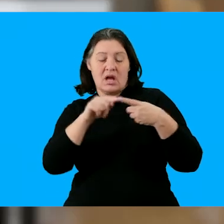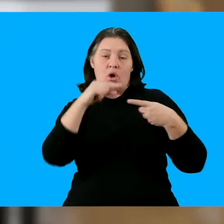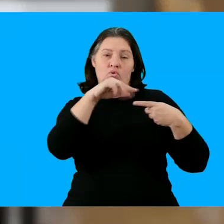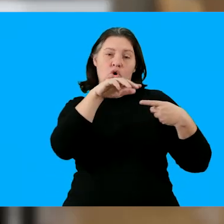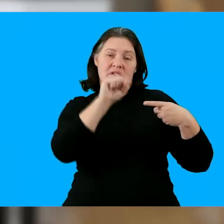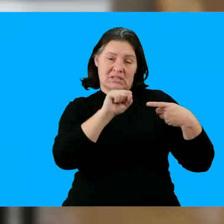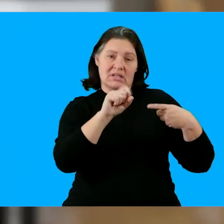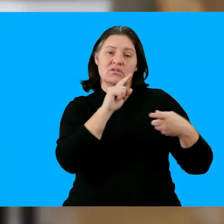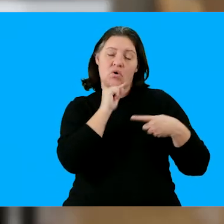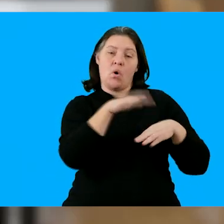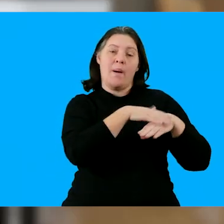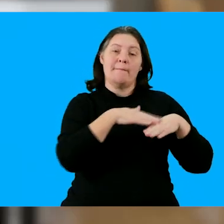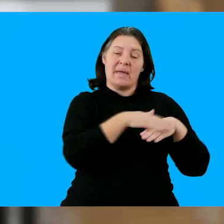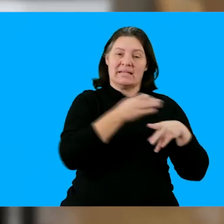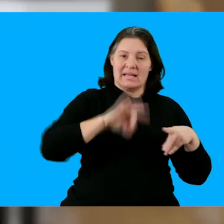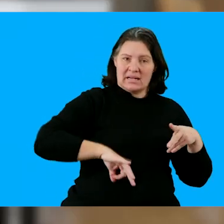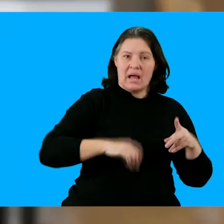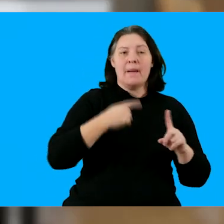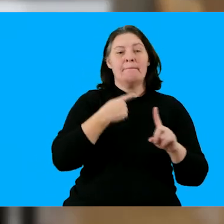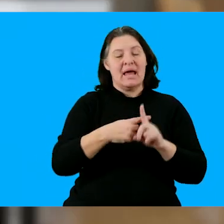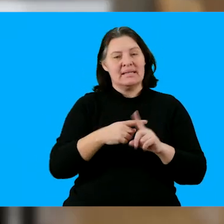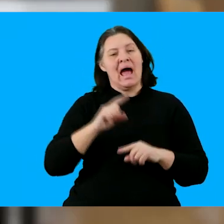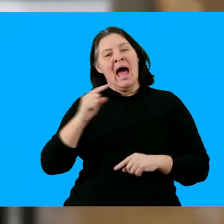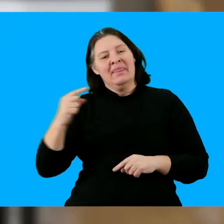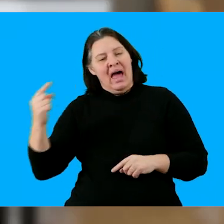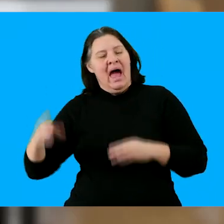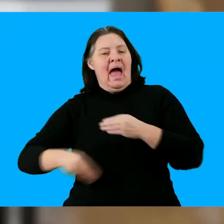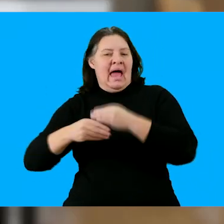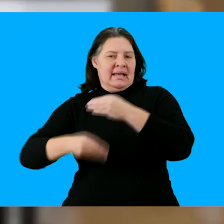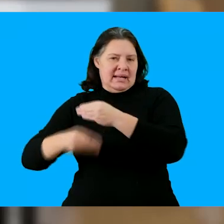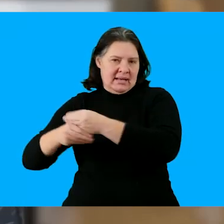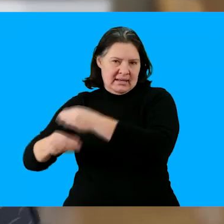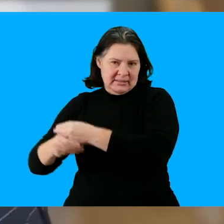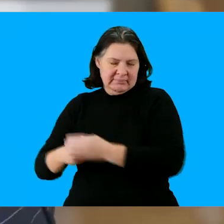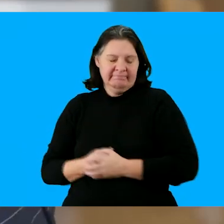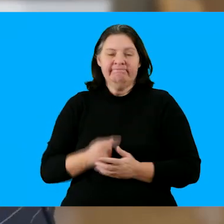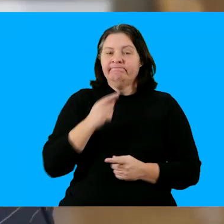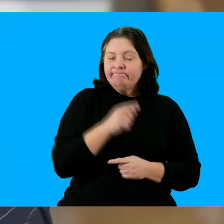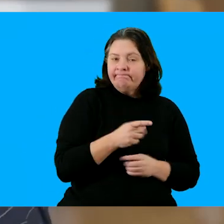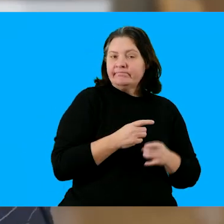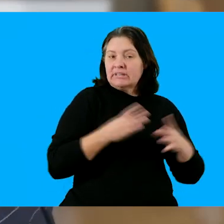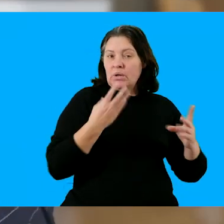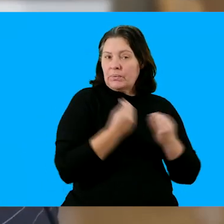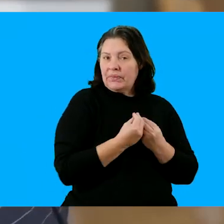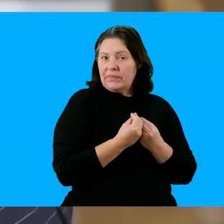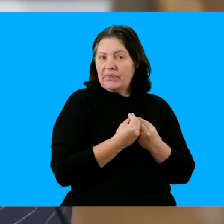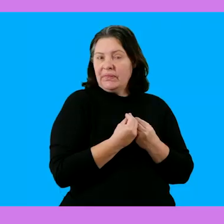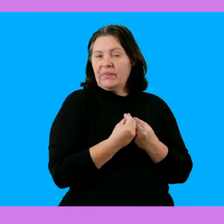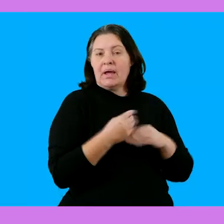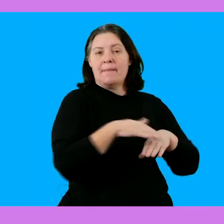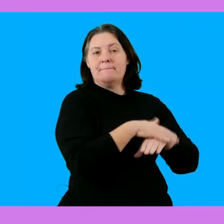said gross income consists of your basic income plus all other extra income. Okay, so I'll break it down by starting